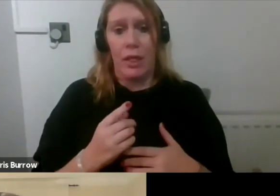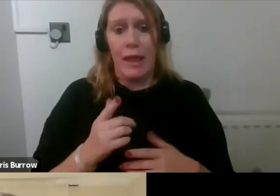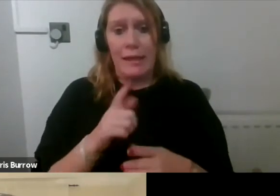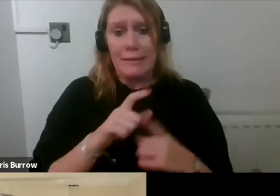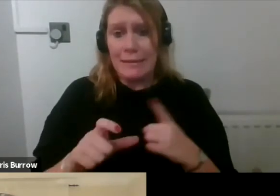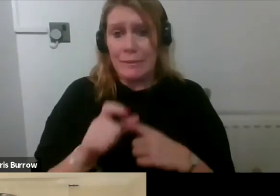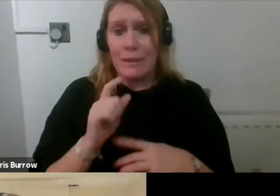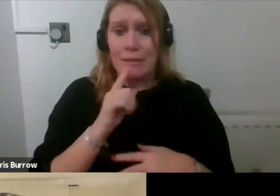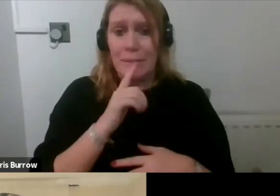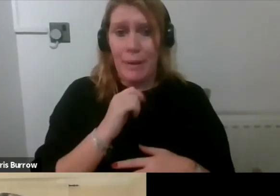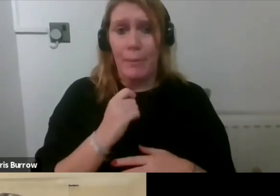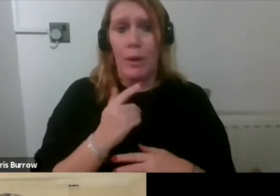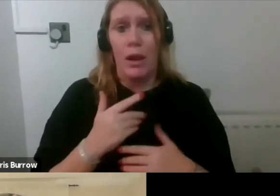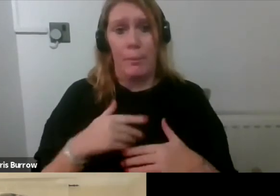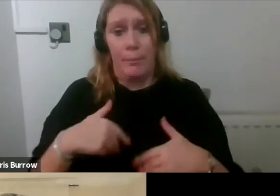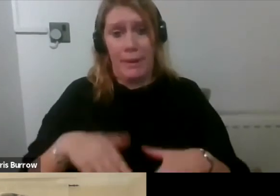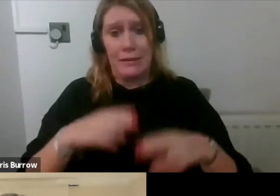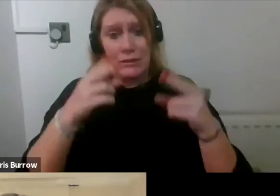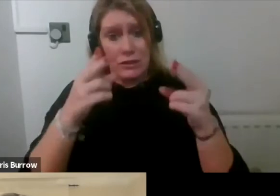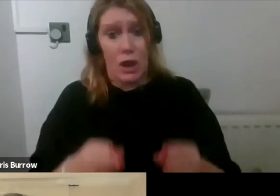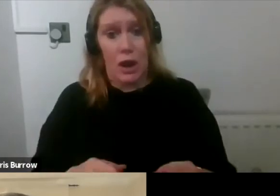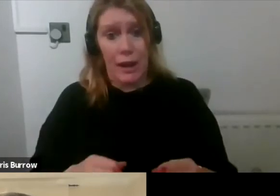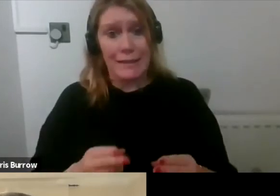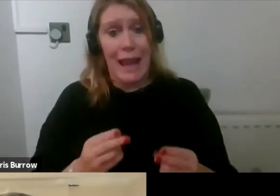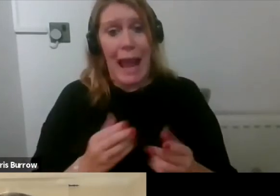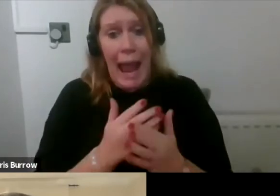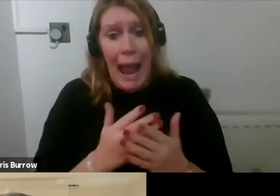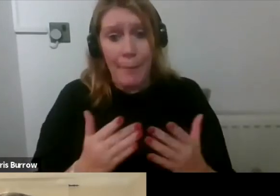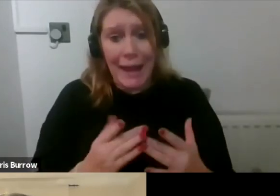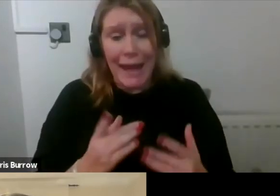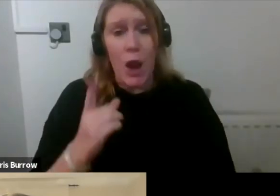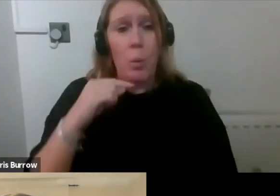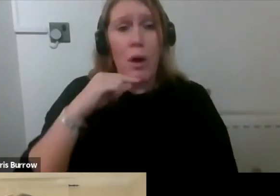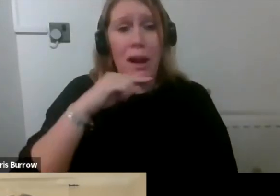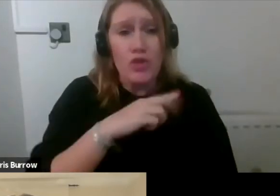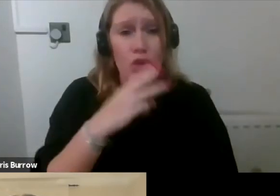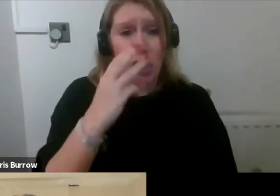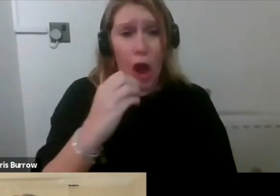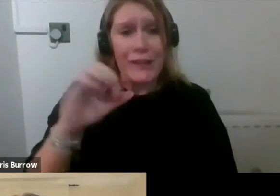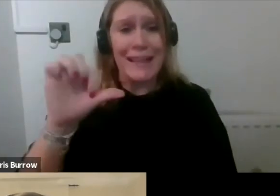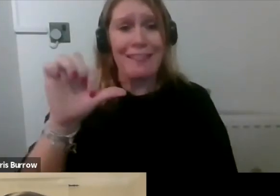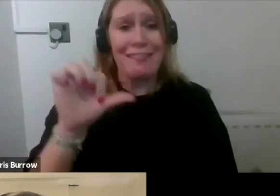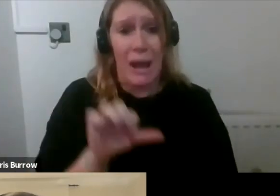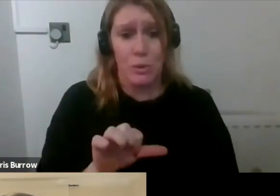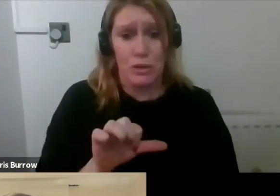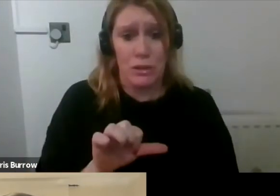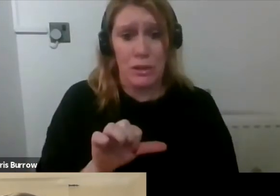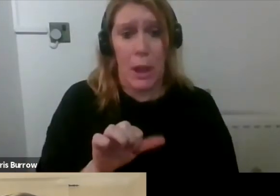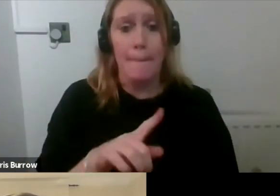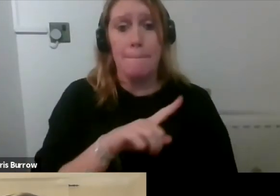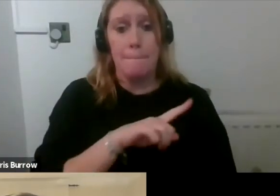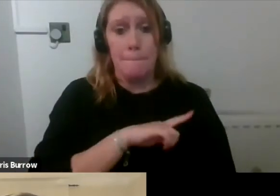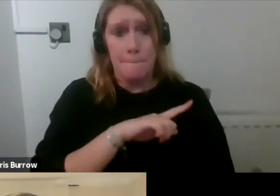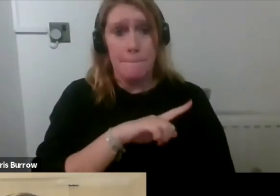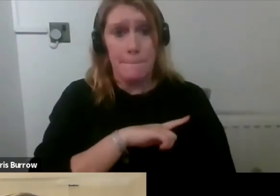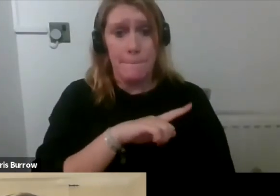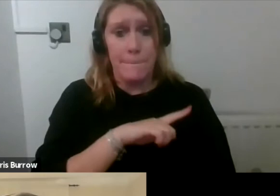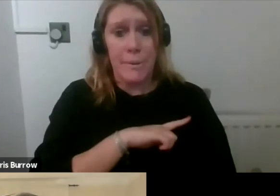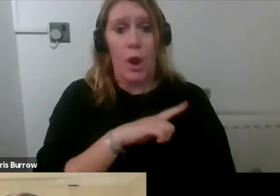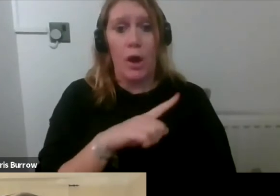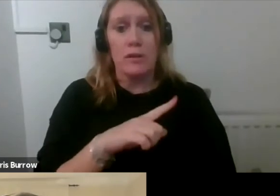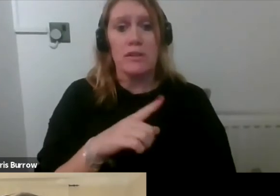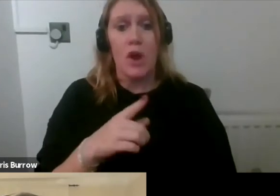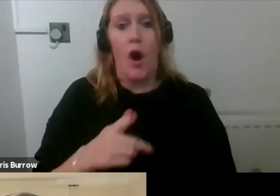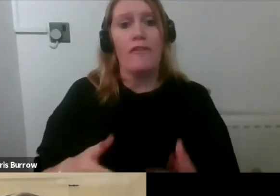introduced by the government of Liberal Democrats and the Conservatives. So I feel like